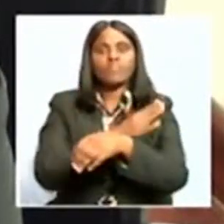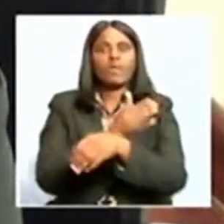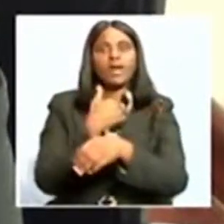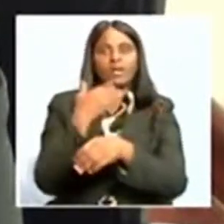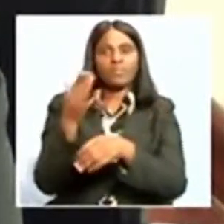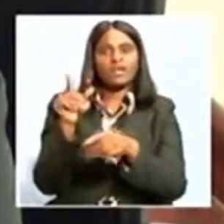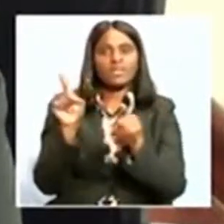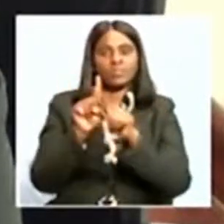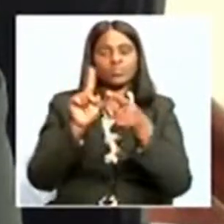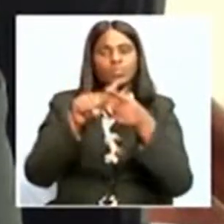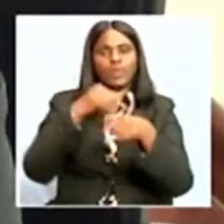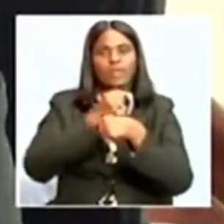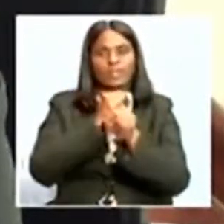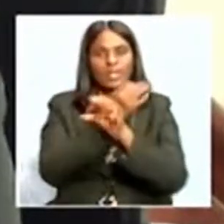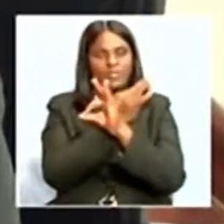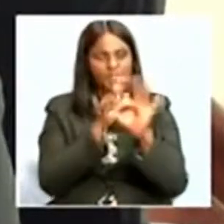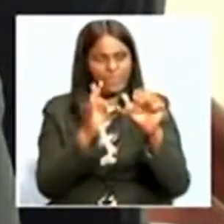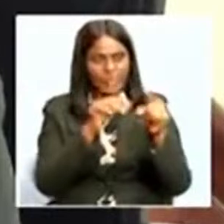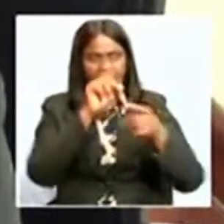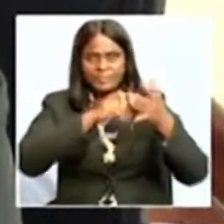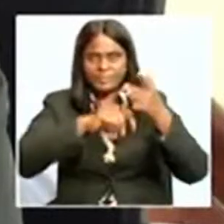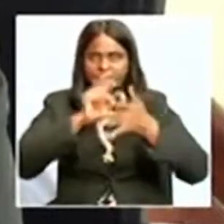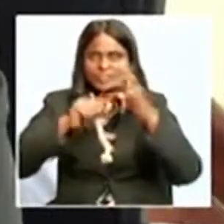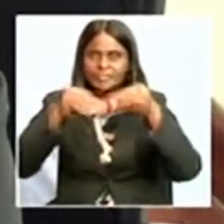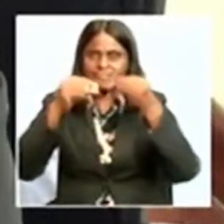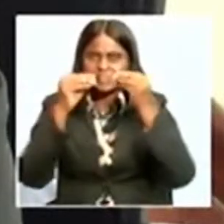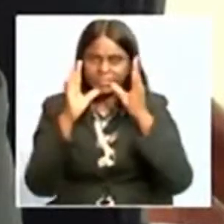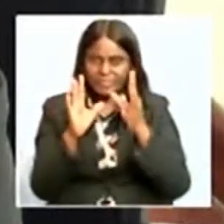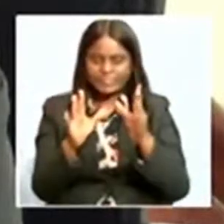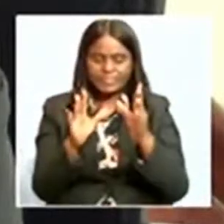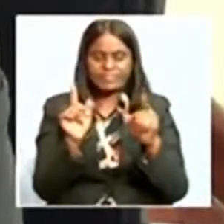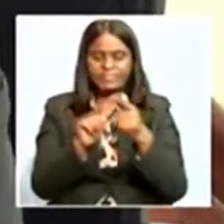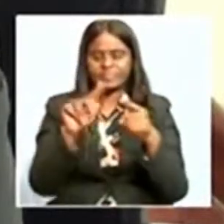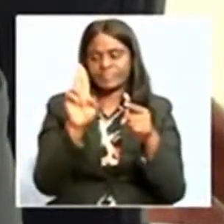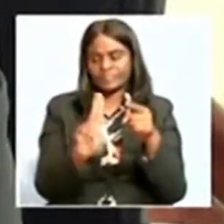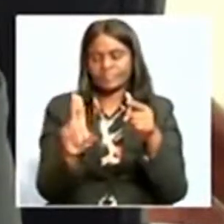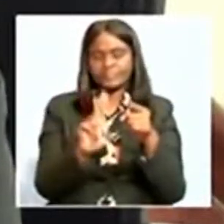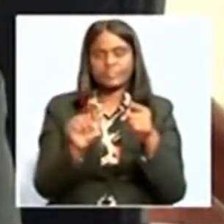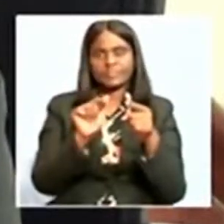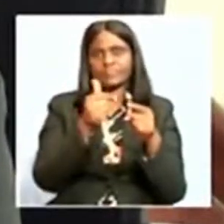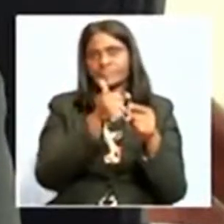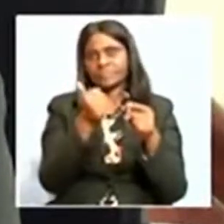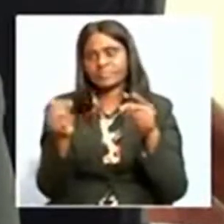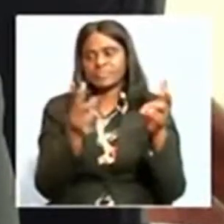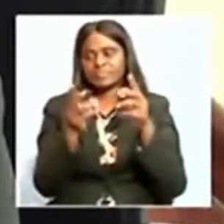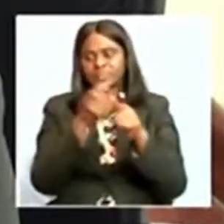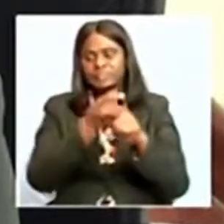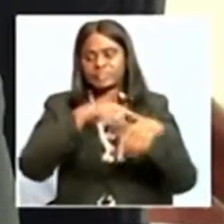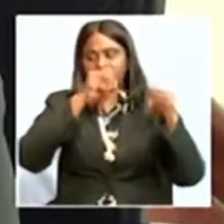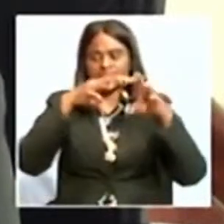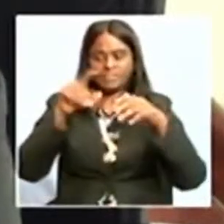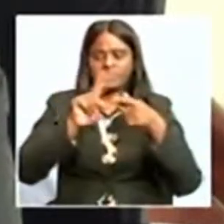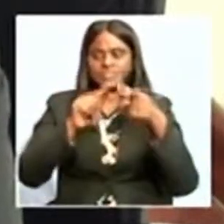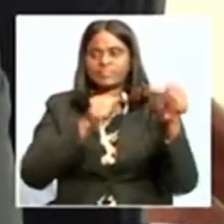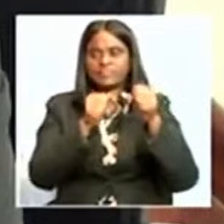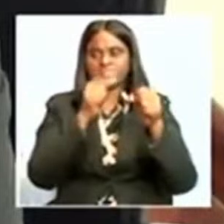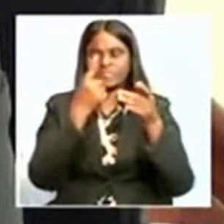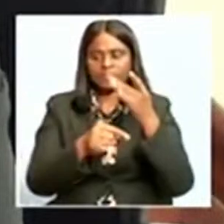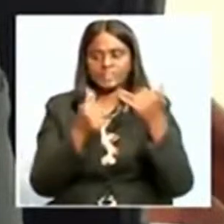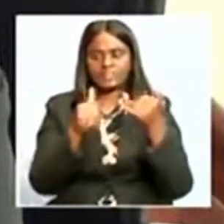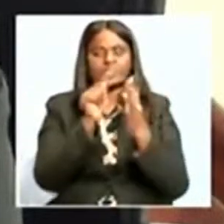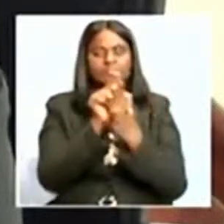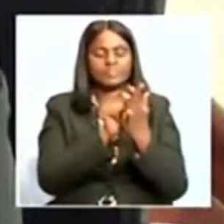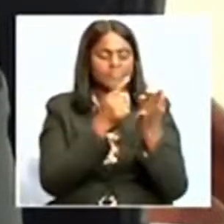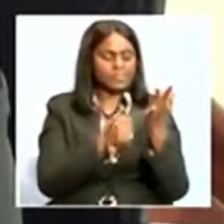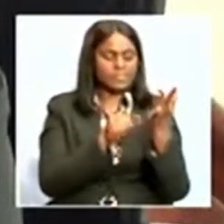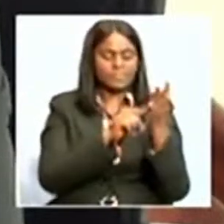to exempt, to allow this taxable supplier to use other means from the electronic invoice system. So what